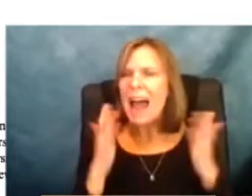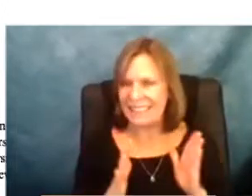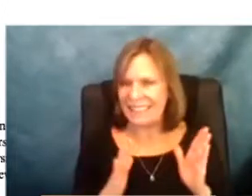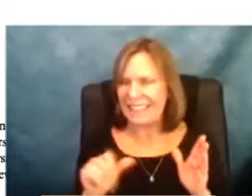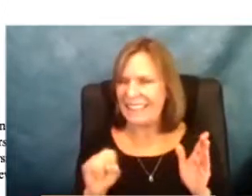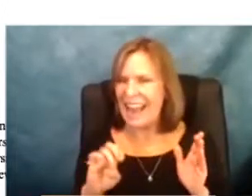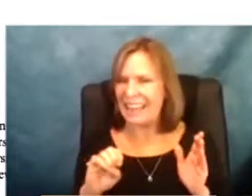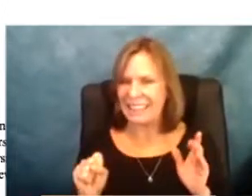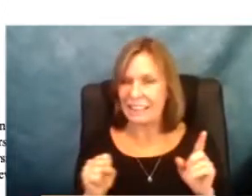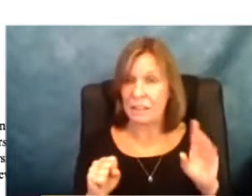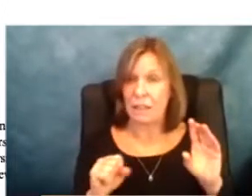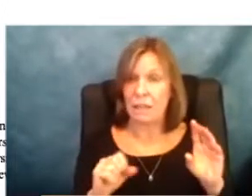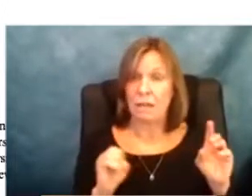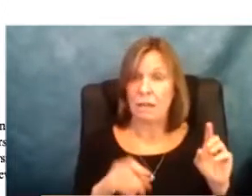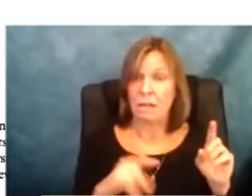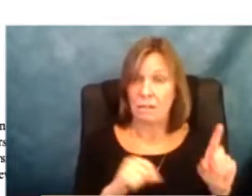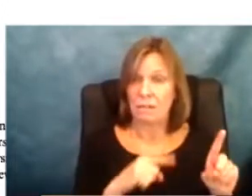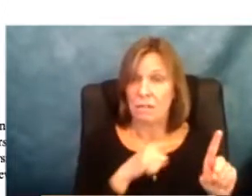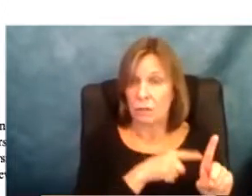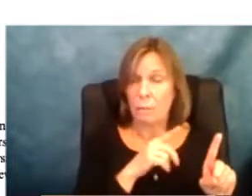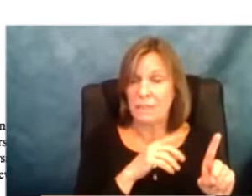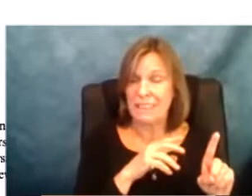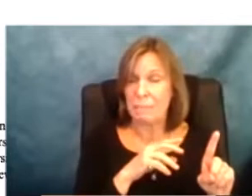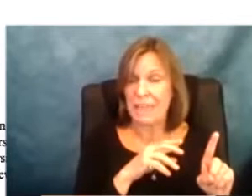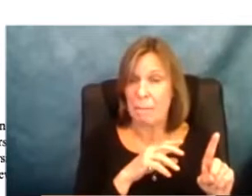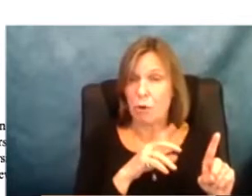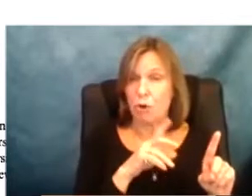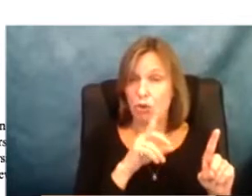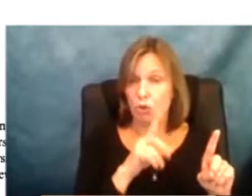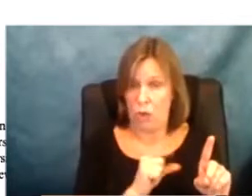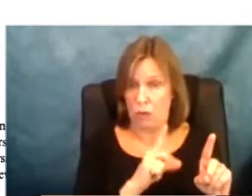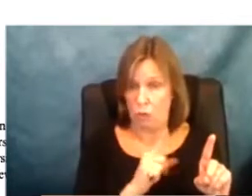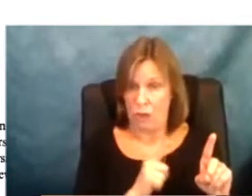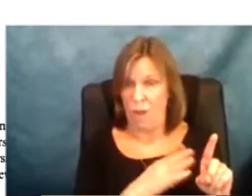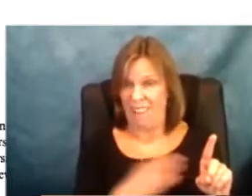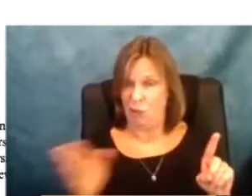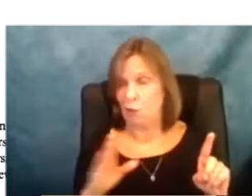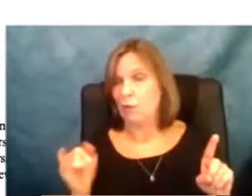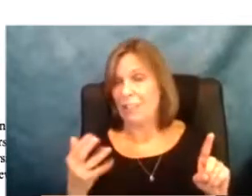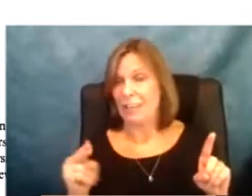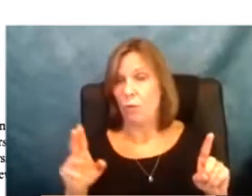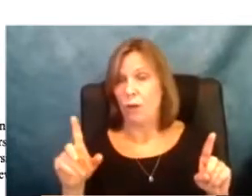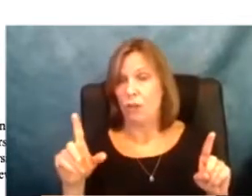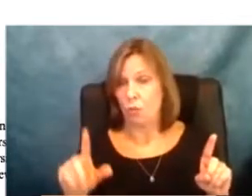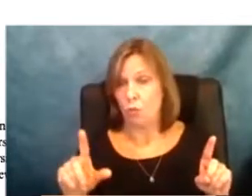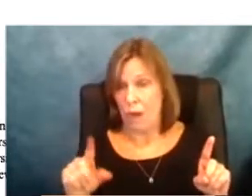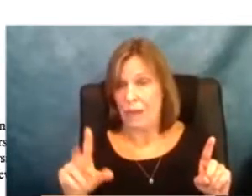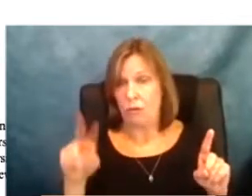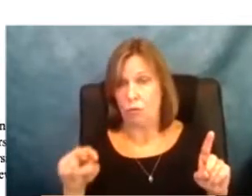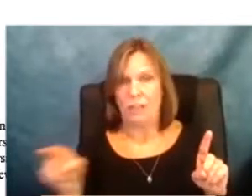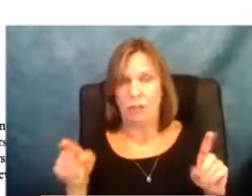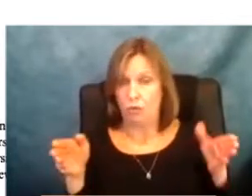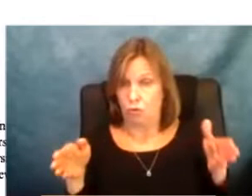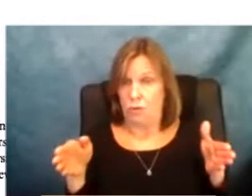5th to 2021 to January 16th, 2022. We picked this time frame because it kind of captures the